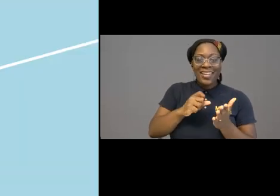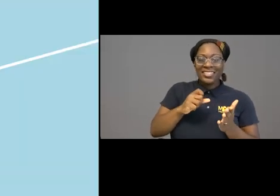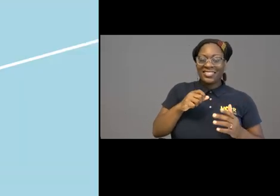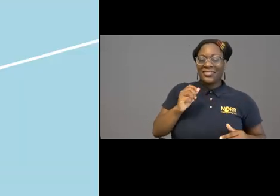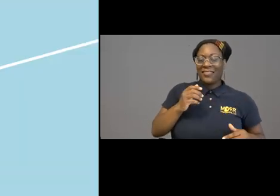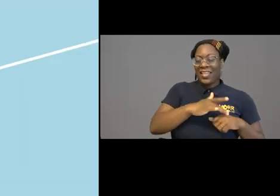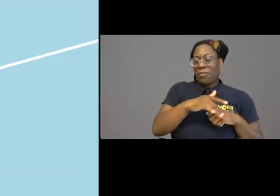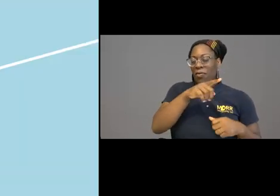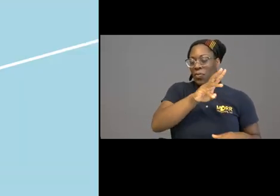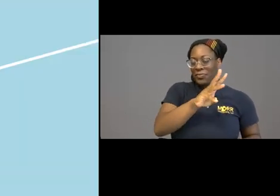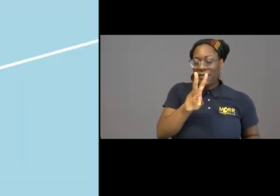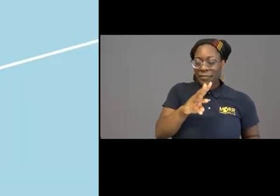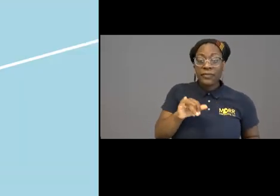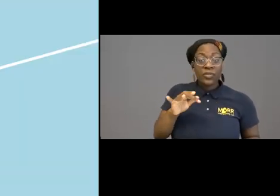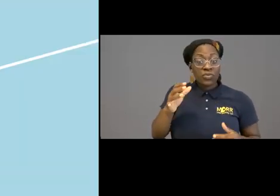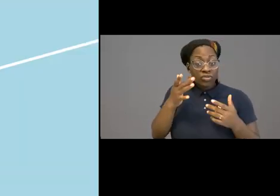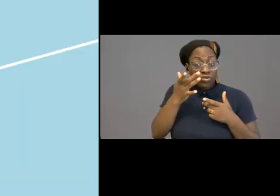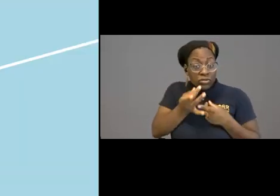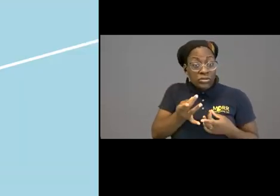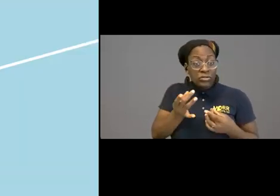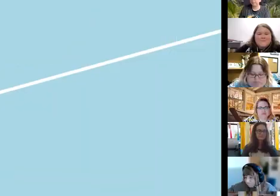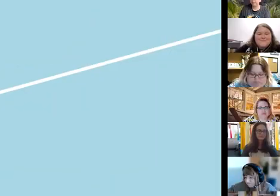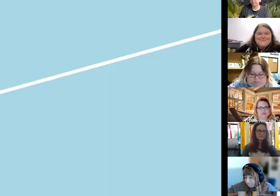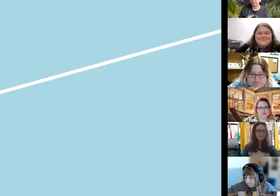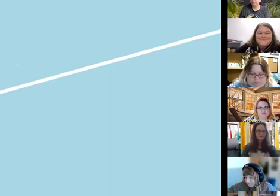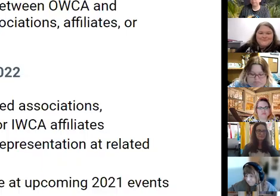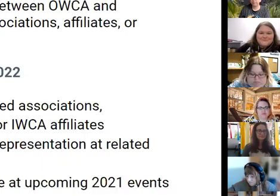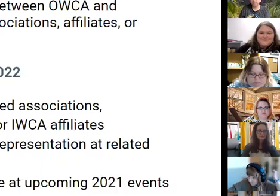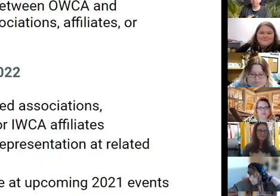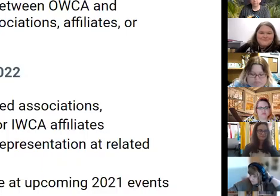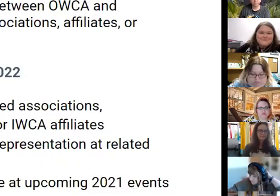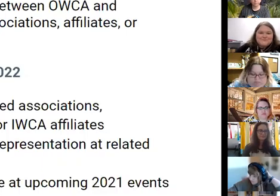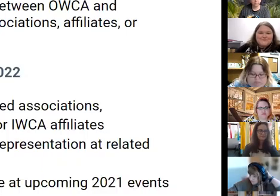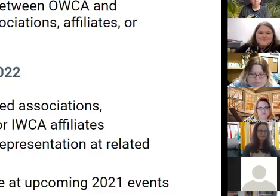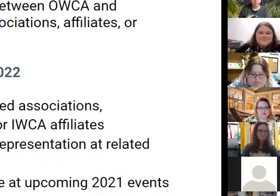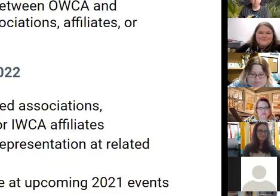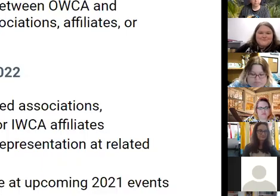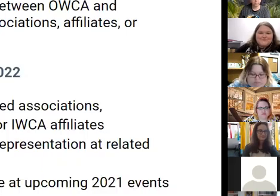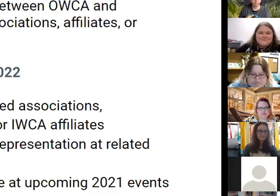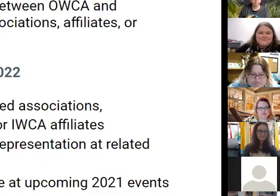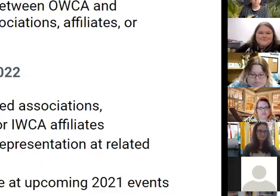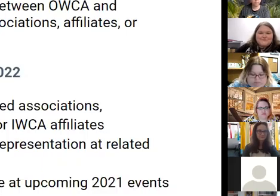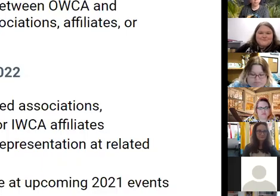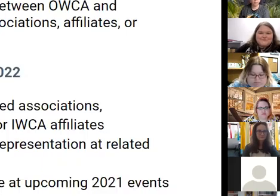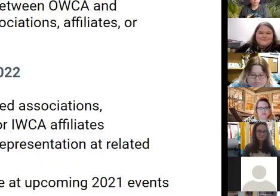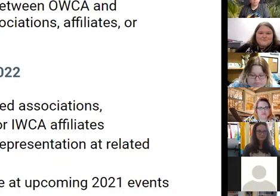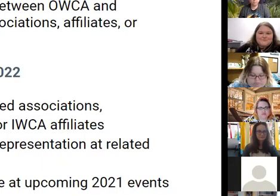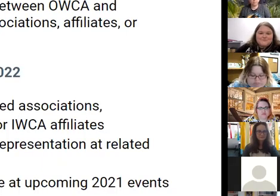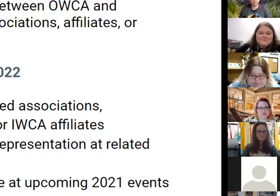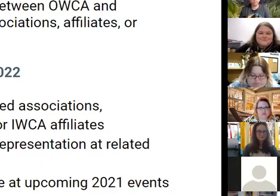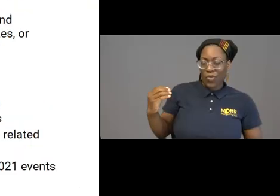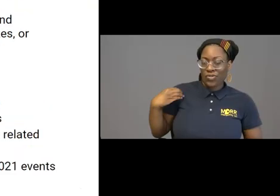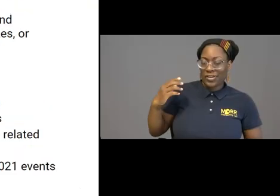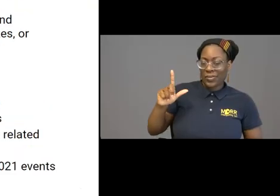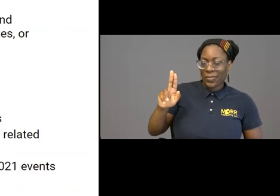Sarah, I can hand it over to you for the liaison committee. Yeah, thanks, Beth. We're currently trying to build